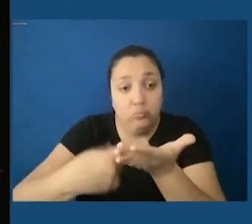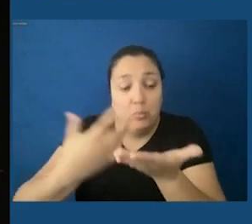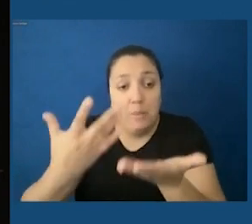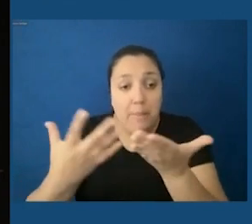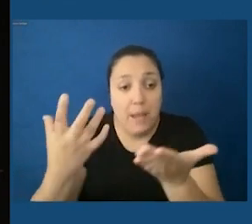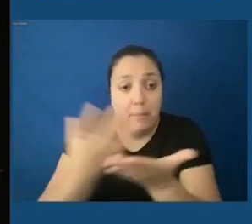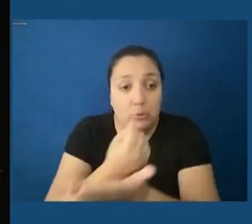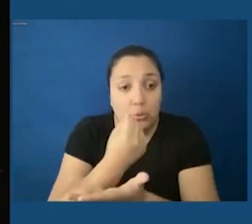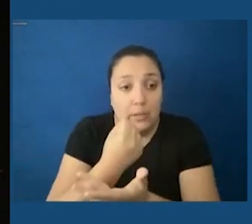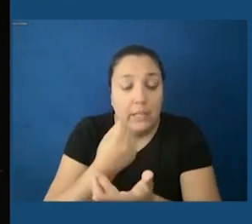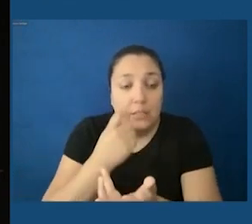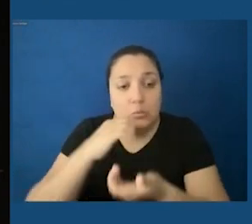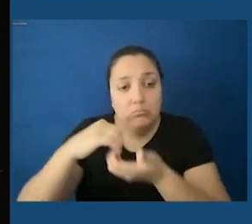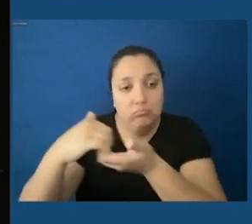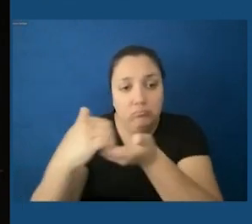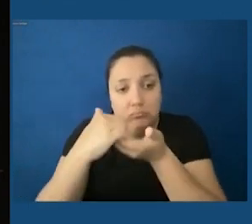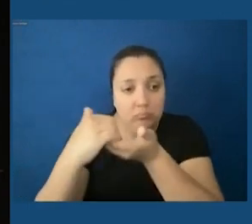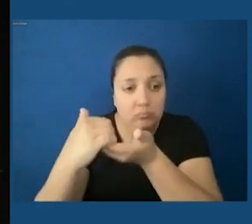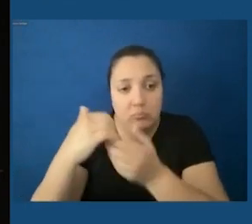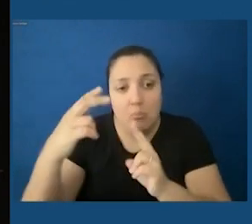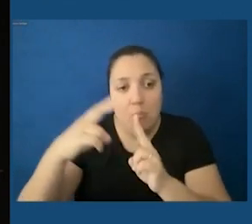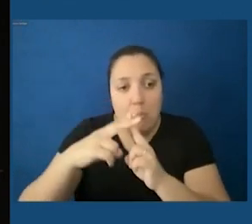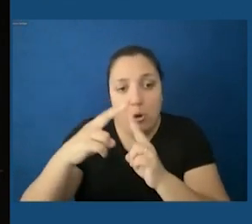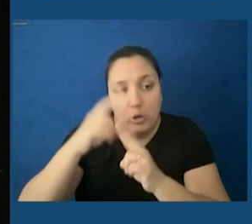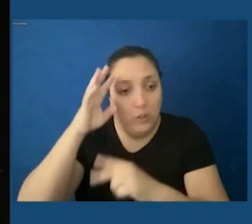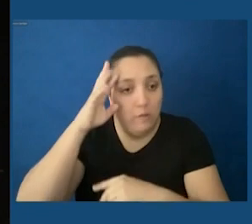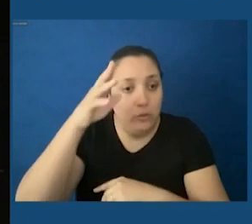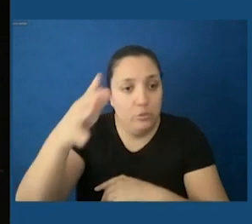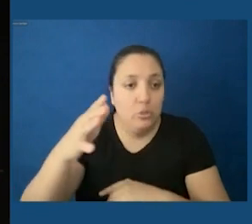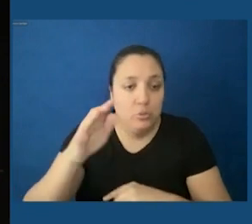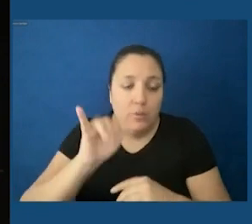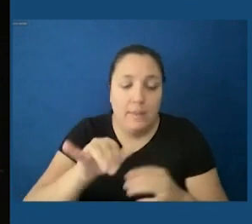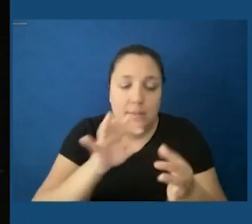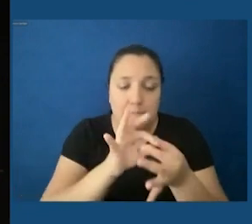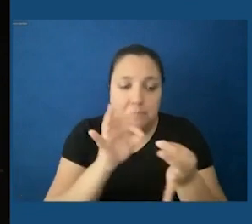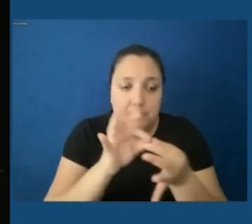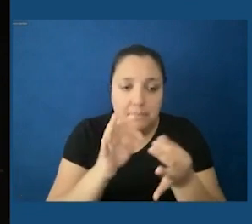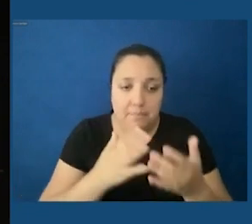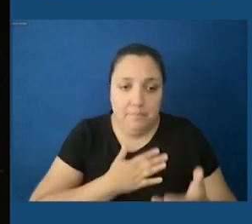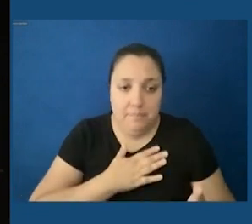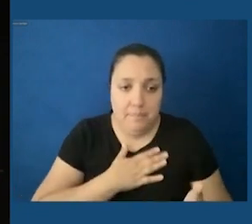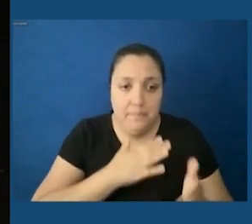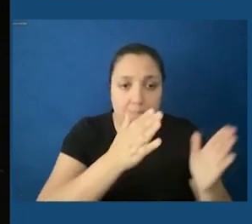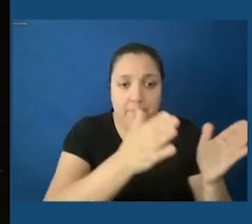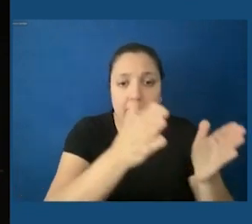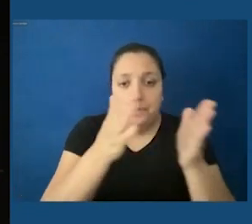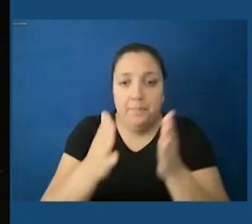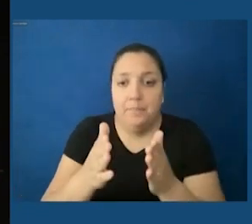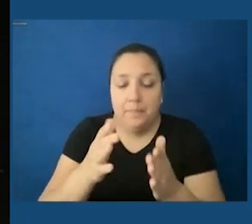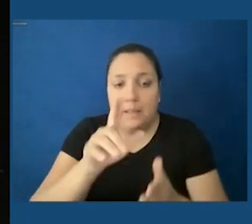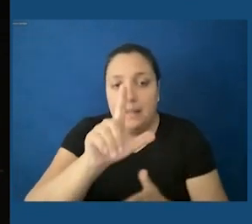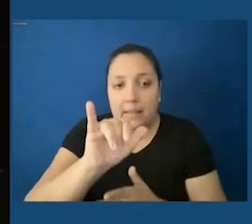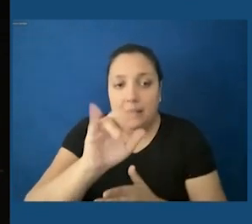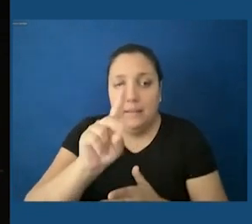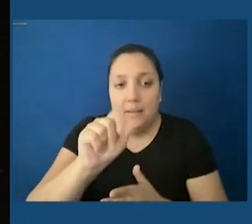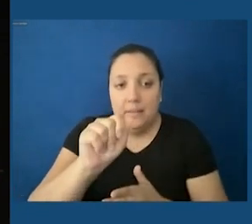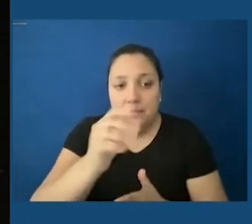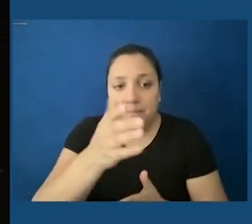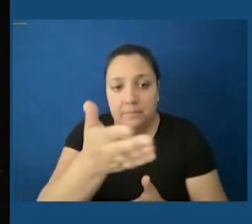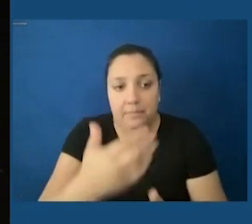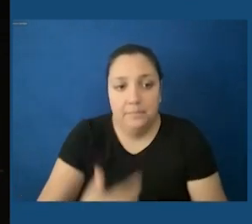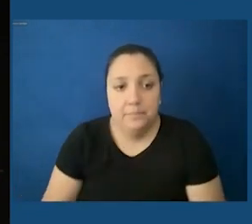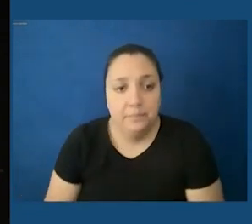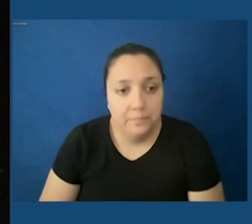collaborate and partner in the future. So that's what I'd like to convey. Thanks. Linda, just all very briefly. Thank